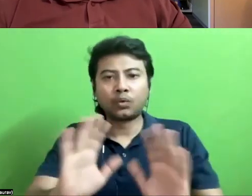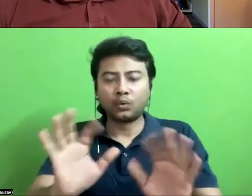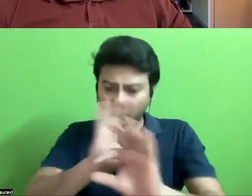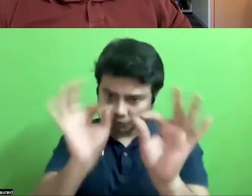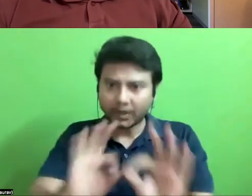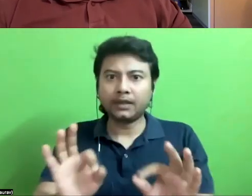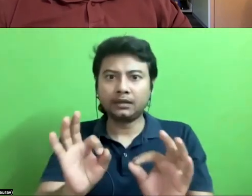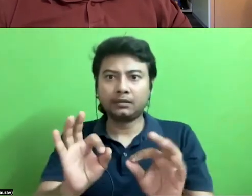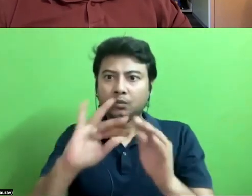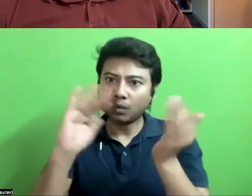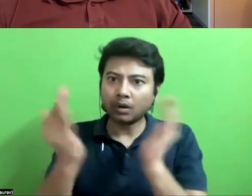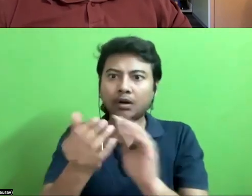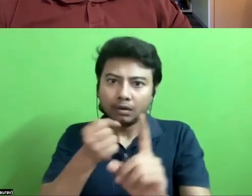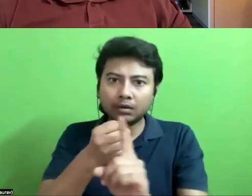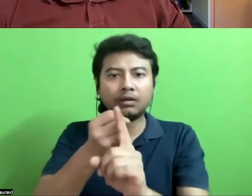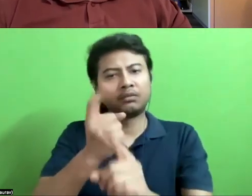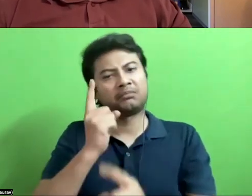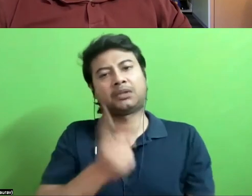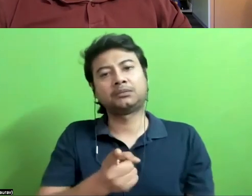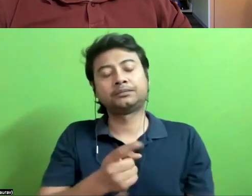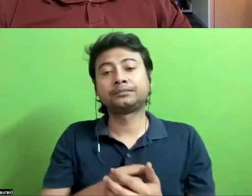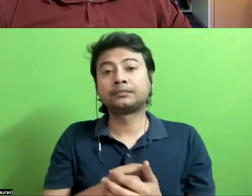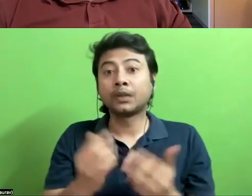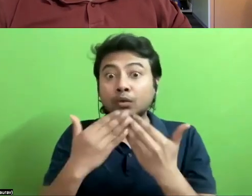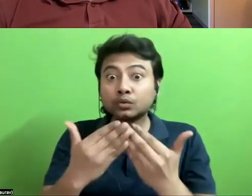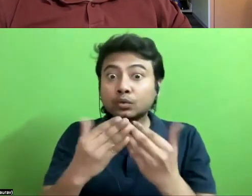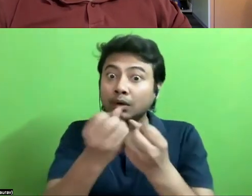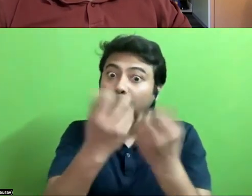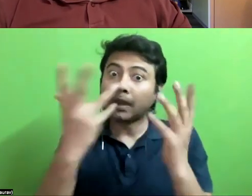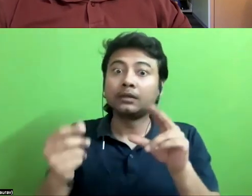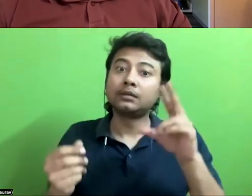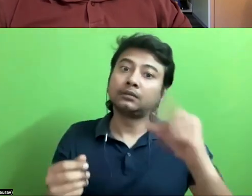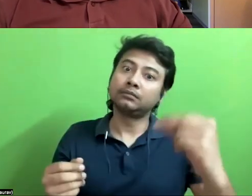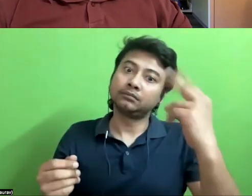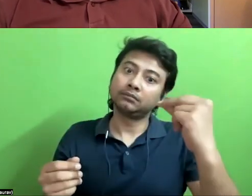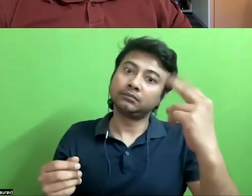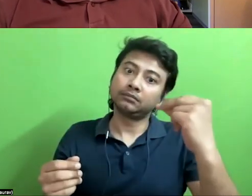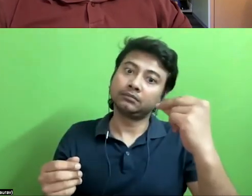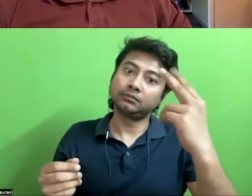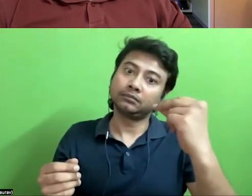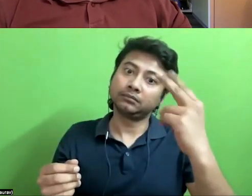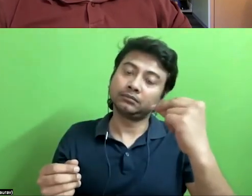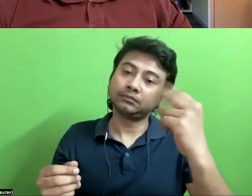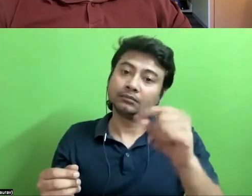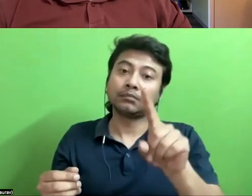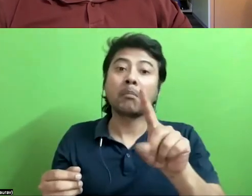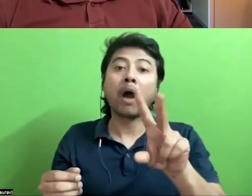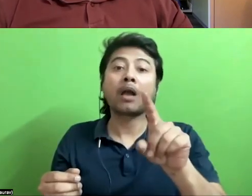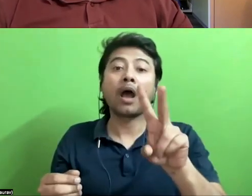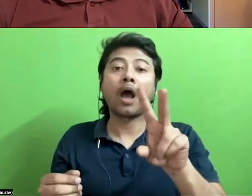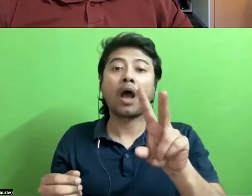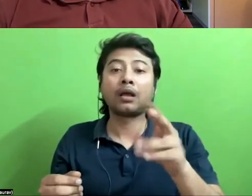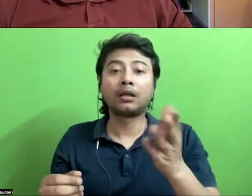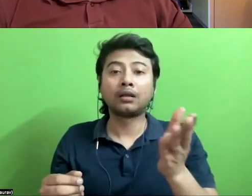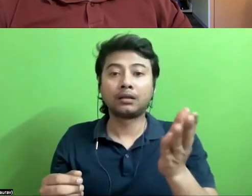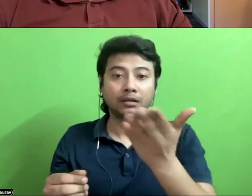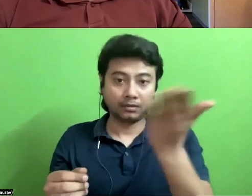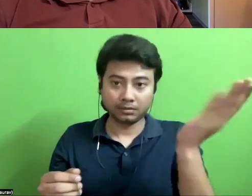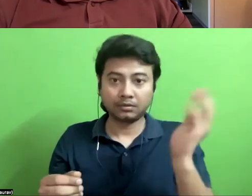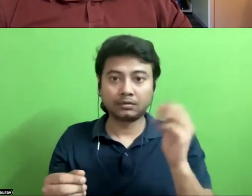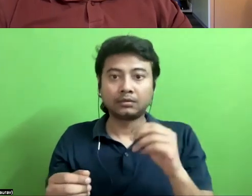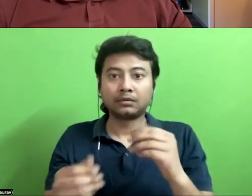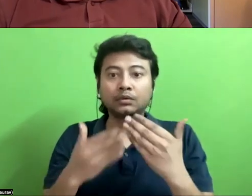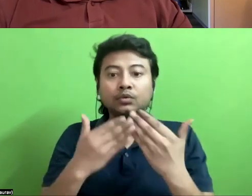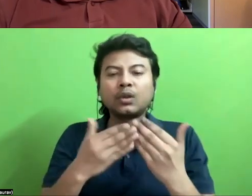sense. And there were dozens of schools that rejected me before there was this one school that judged me for what I could do and not what I could not